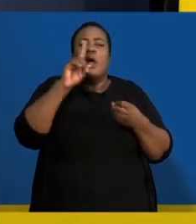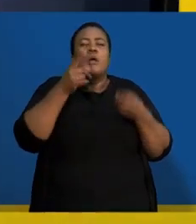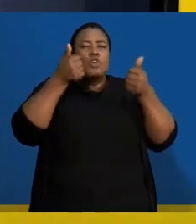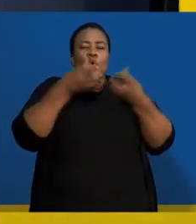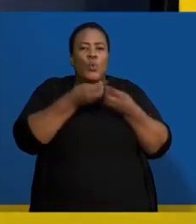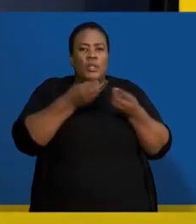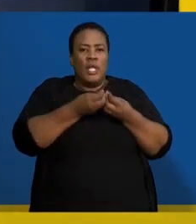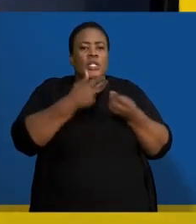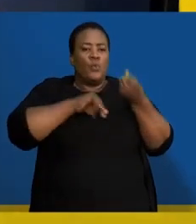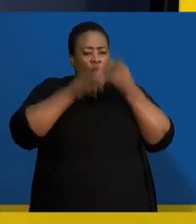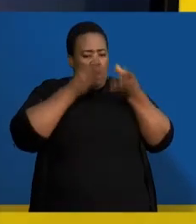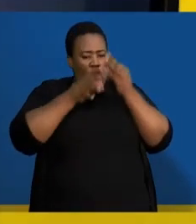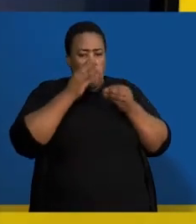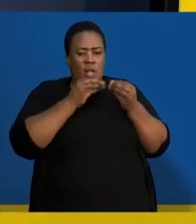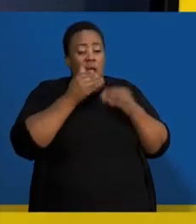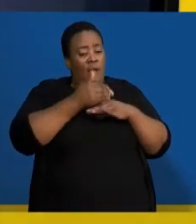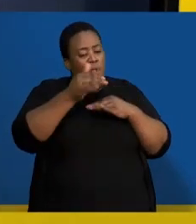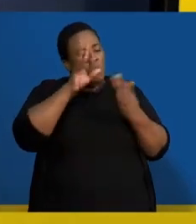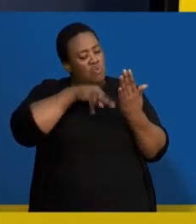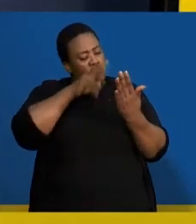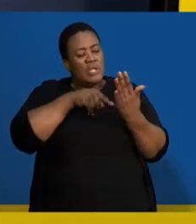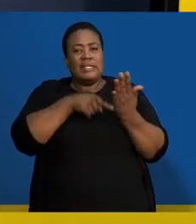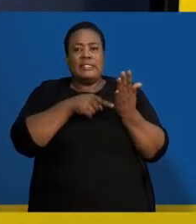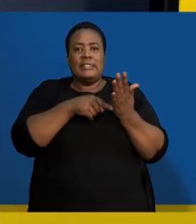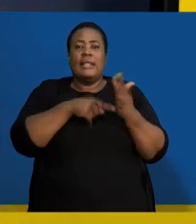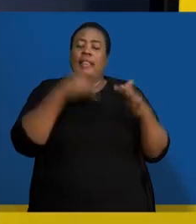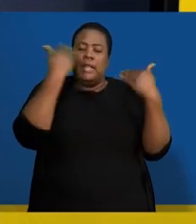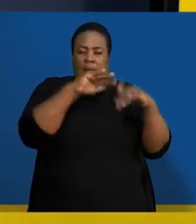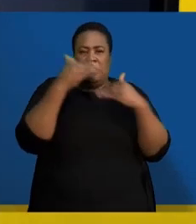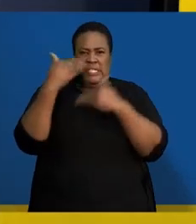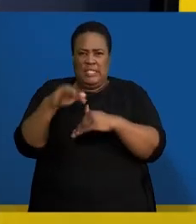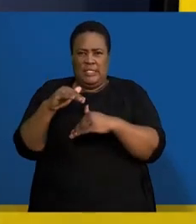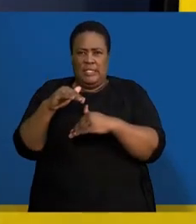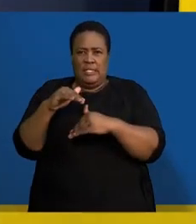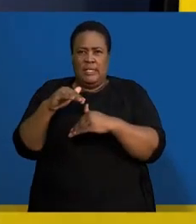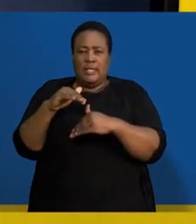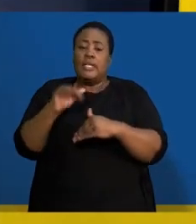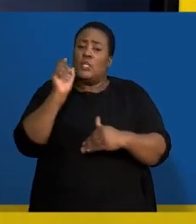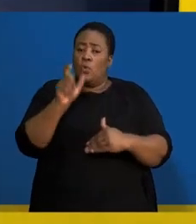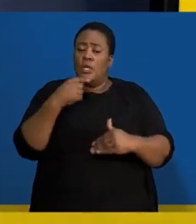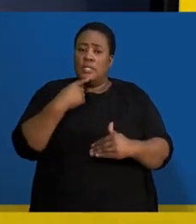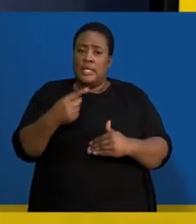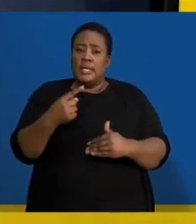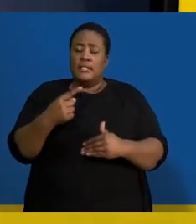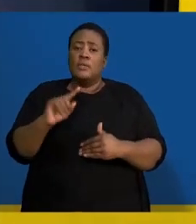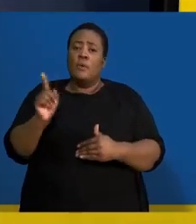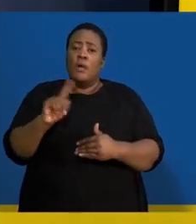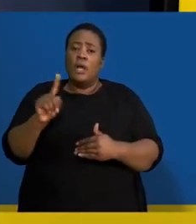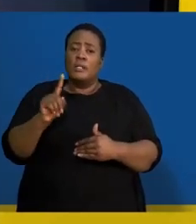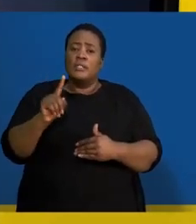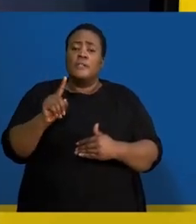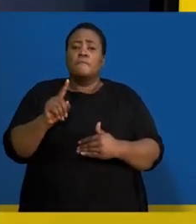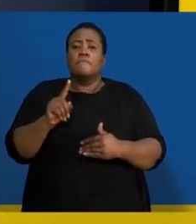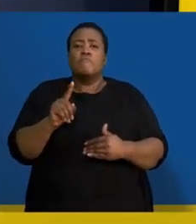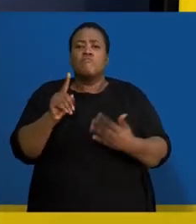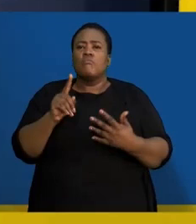that we can get from reading this source? And then the limitations of the source, as the word suggests, will be the shortfalls of the